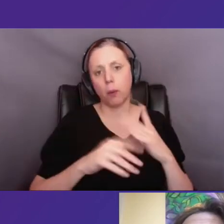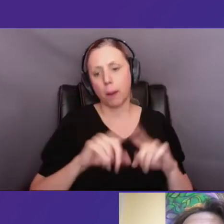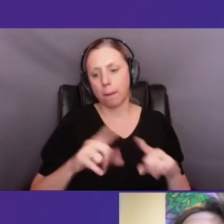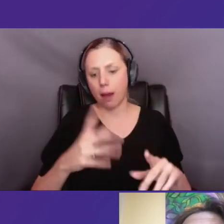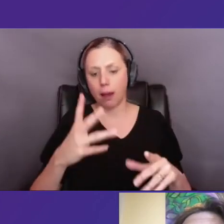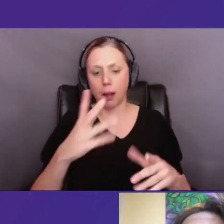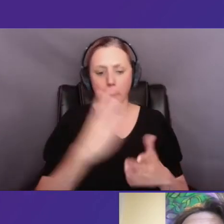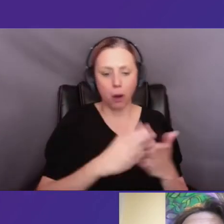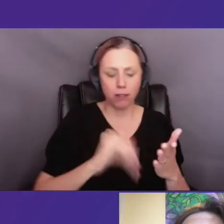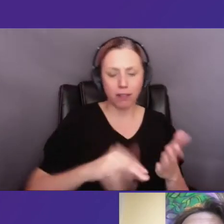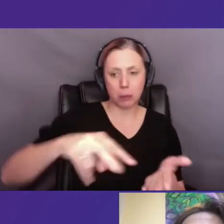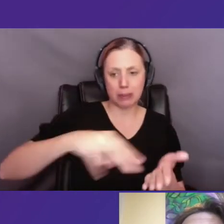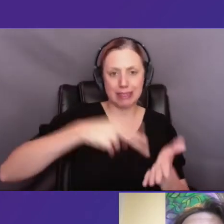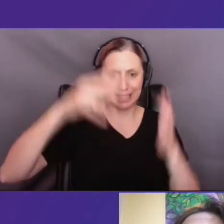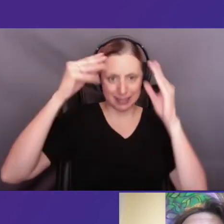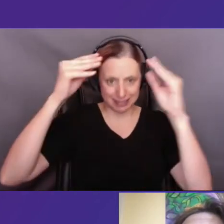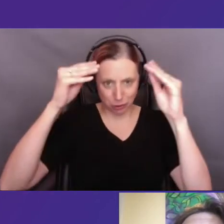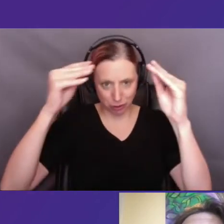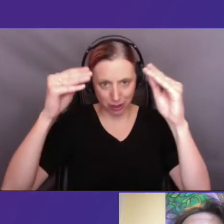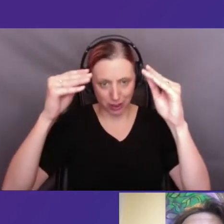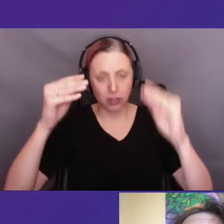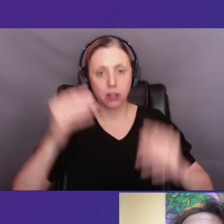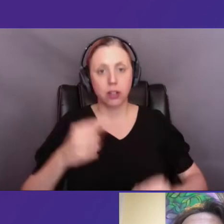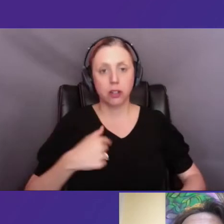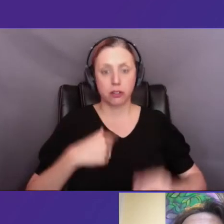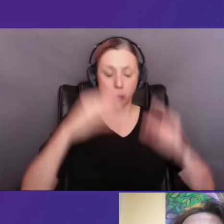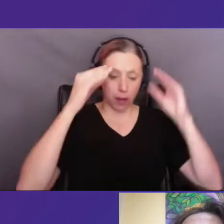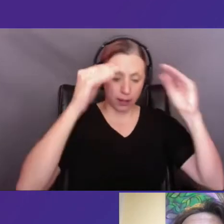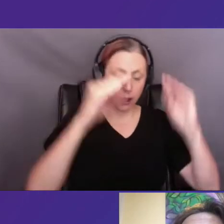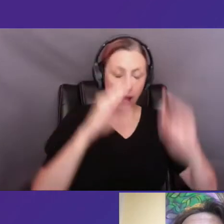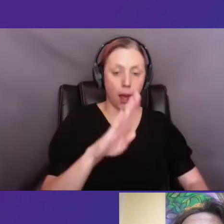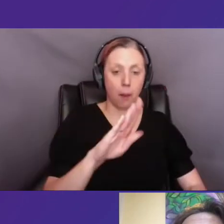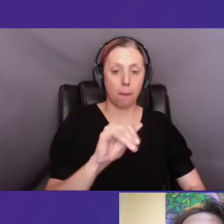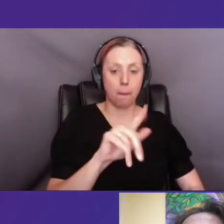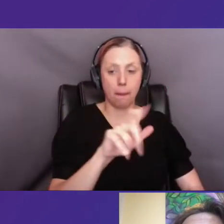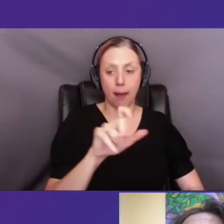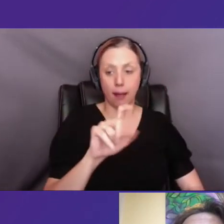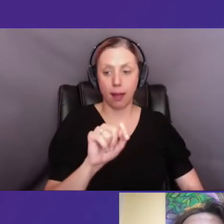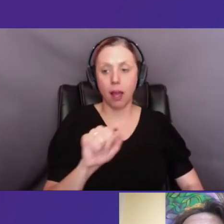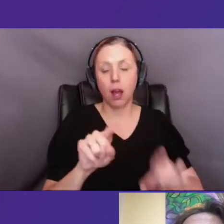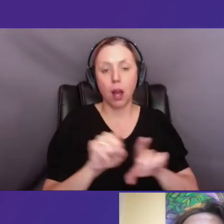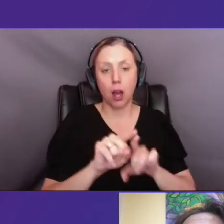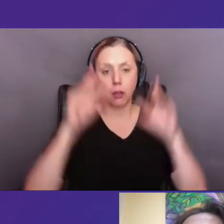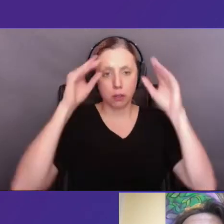I had to I taught ballet, but I also taught